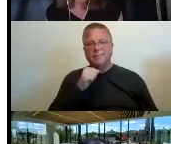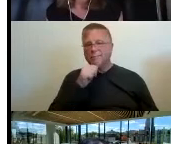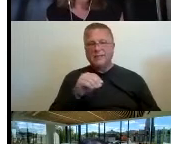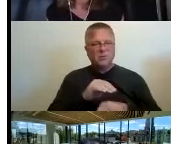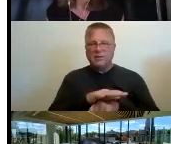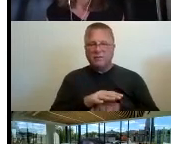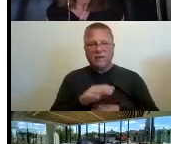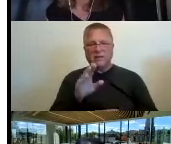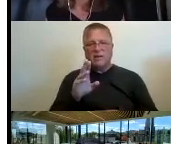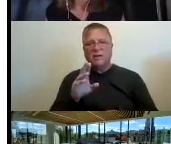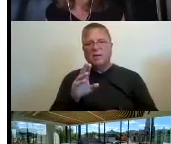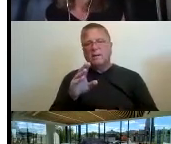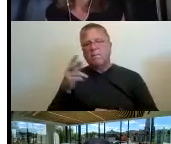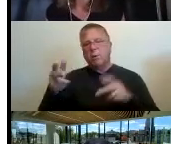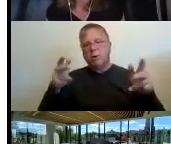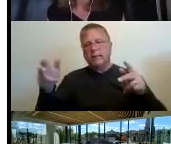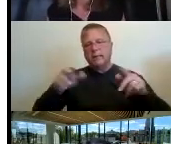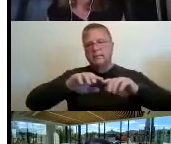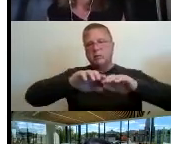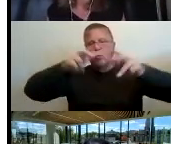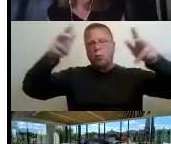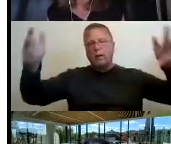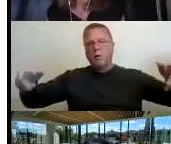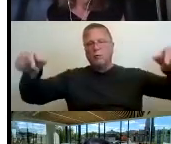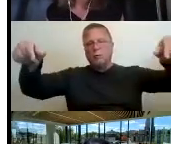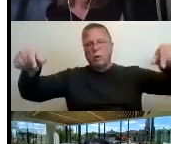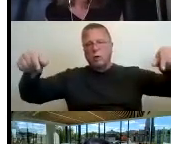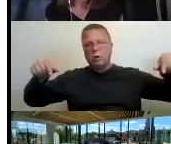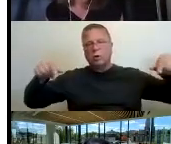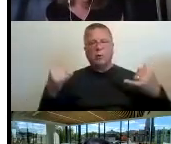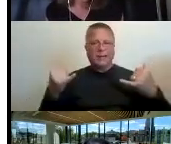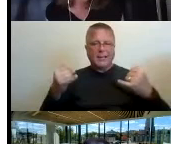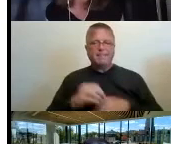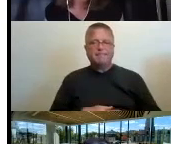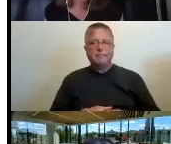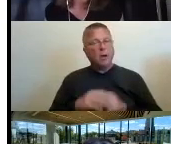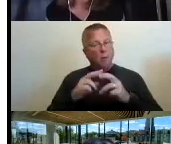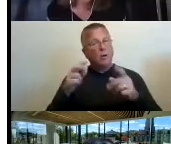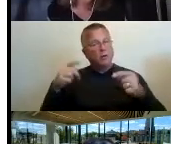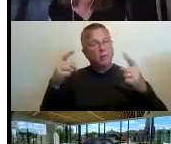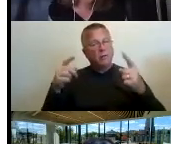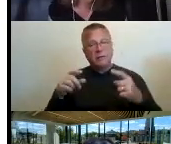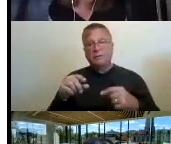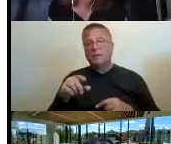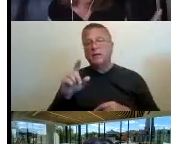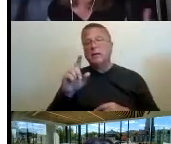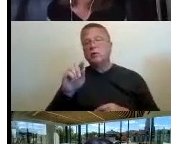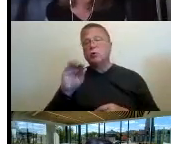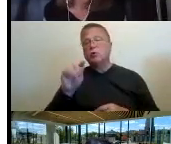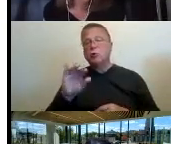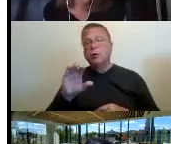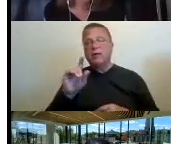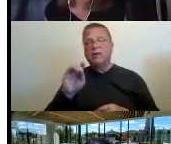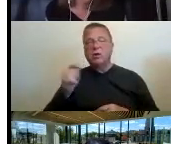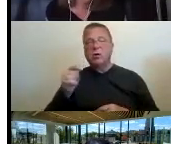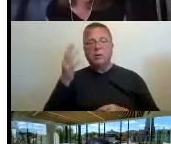parking or bus loading, because those are way over at the curb as they are now. It's very effective at traffic calming because it's this